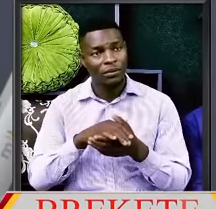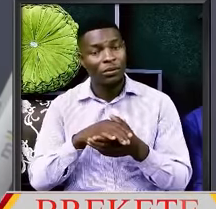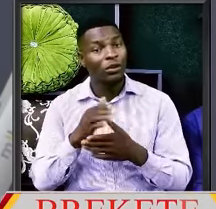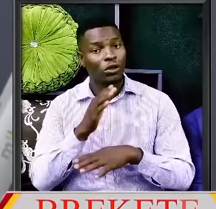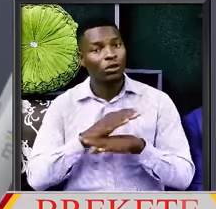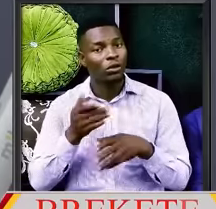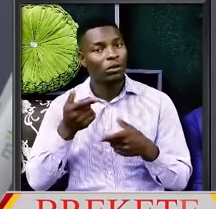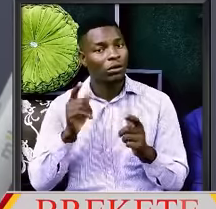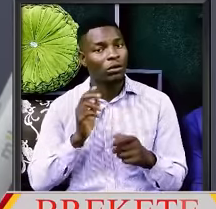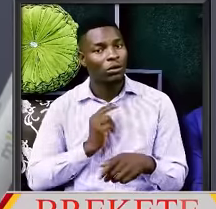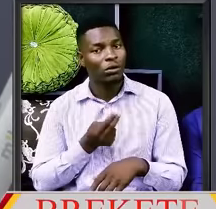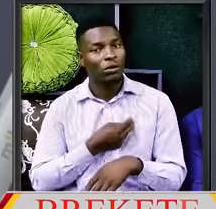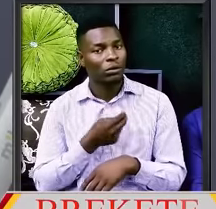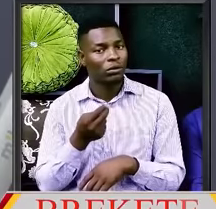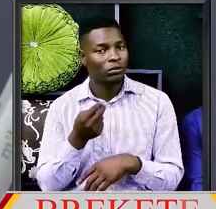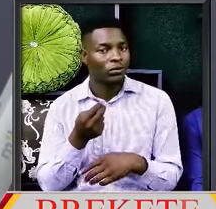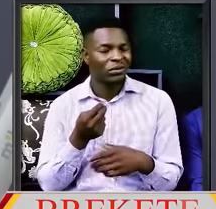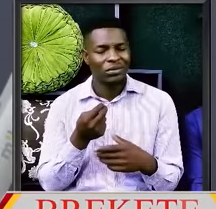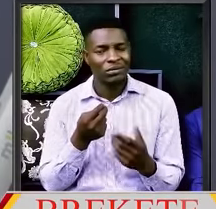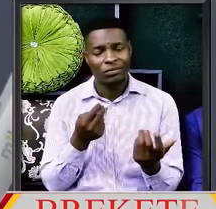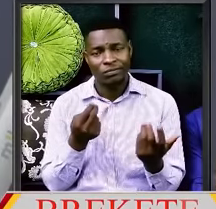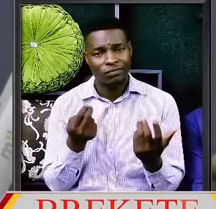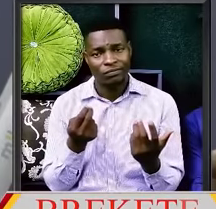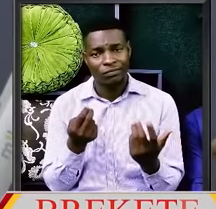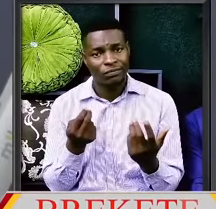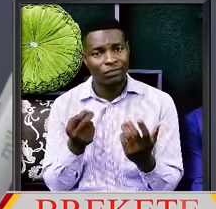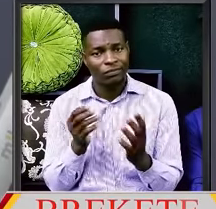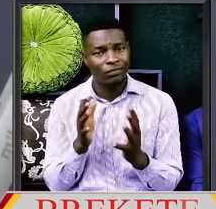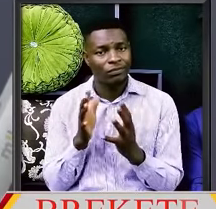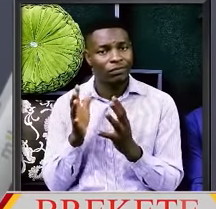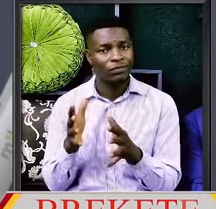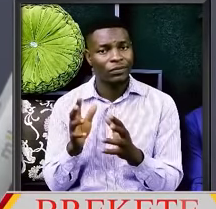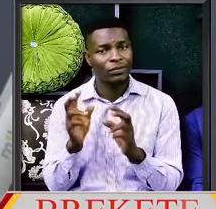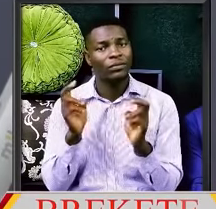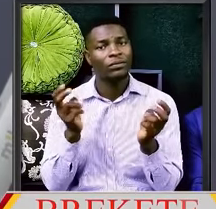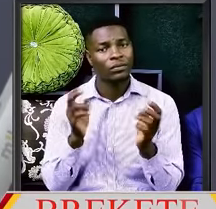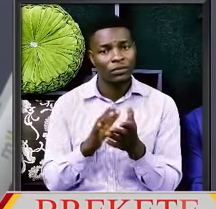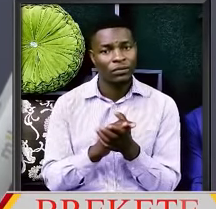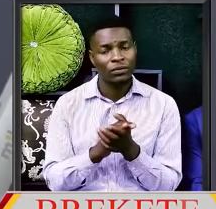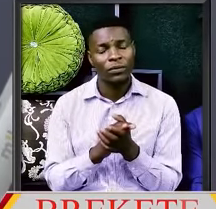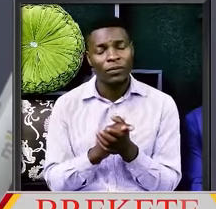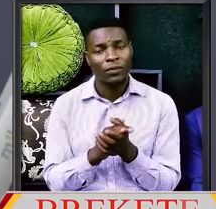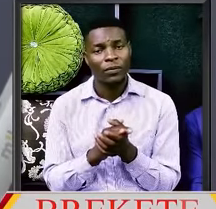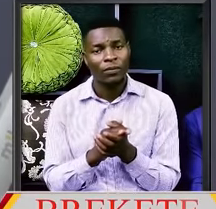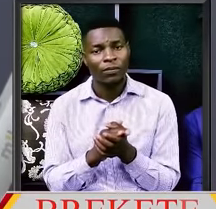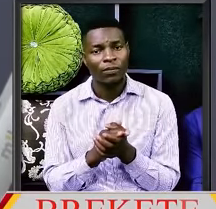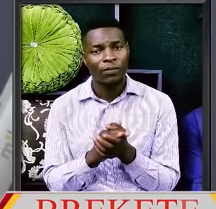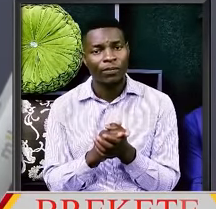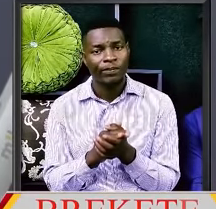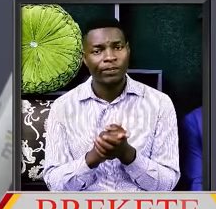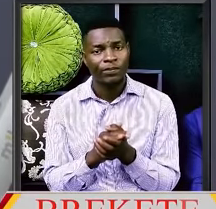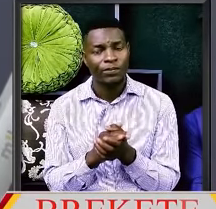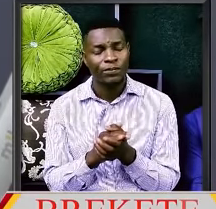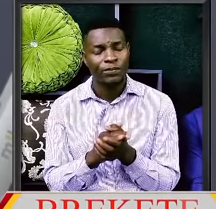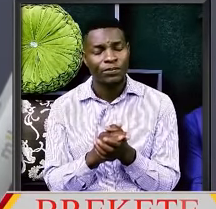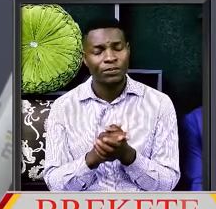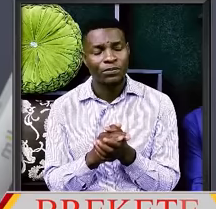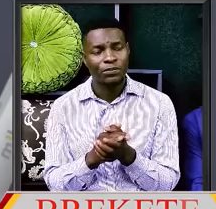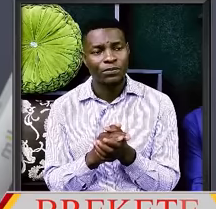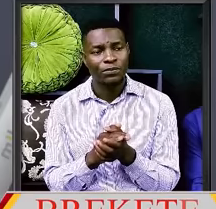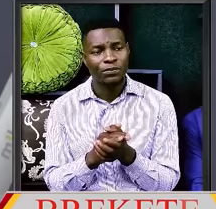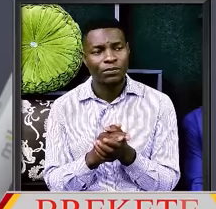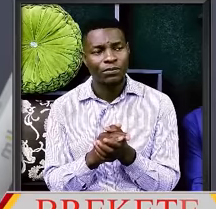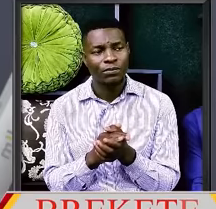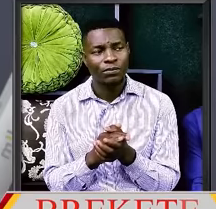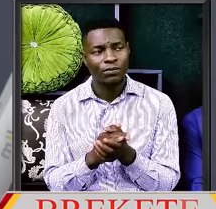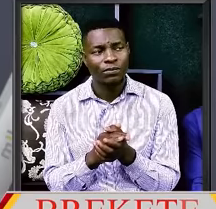no matter how serious for this case. Today, police have invited Obama Mohbad’s. If they